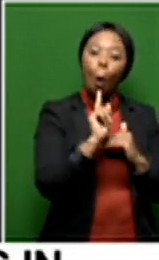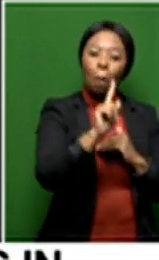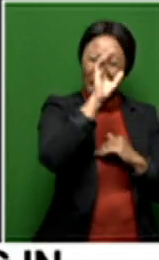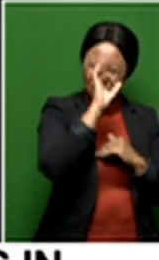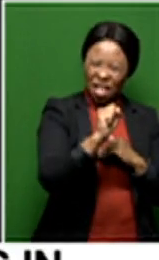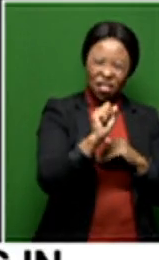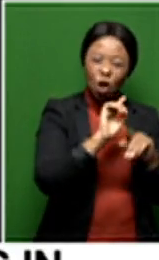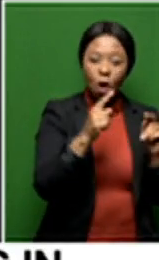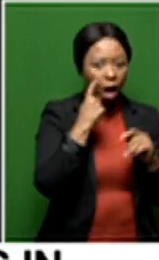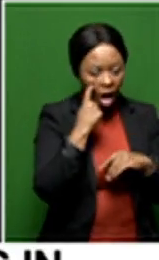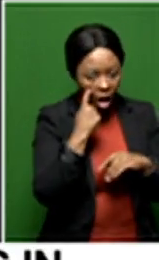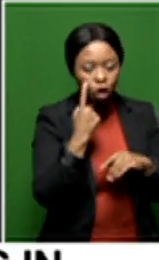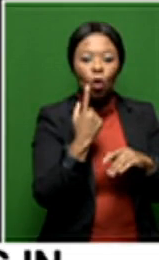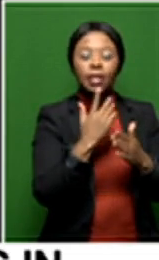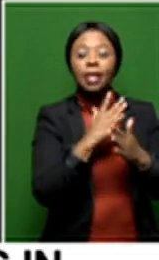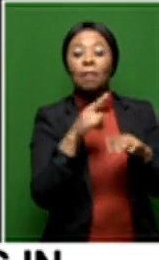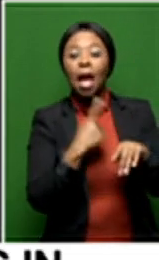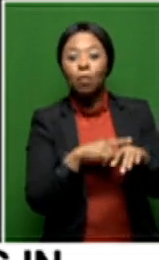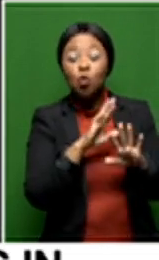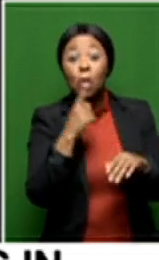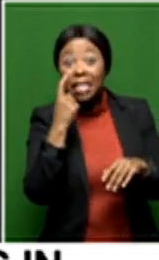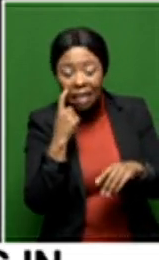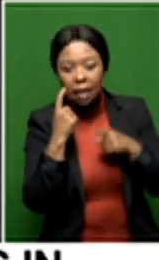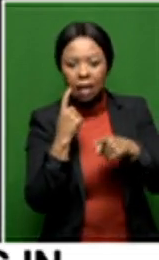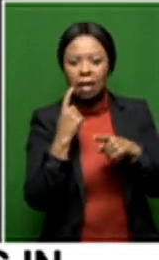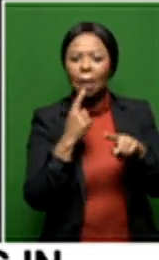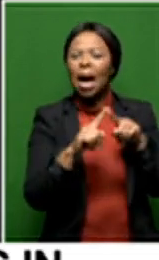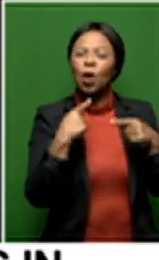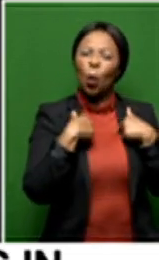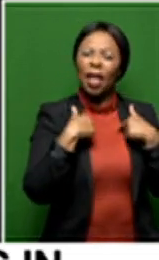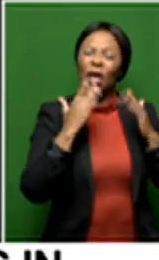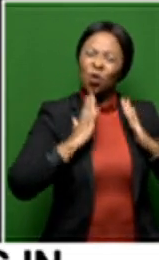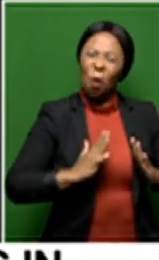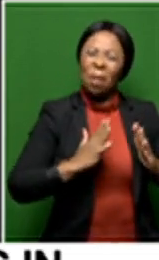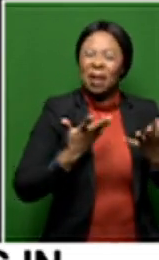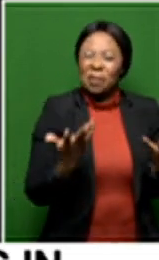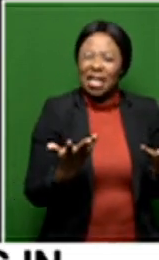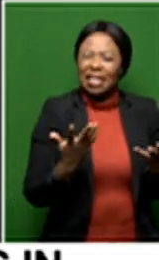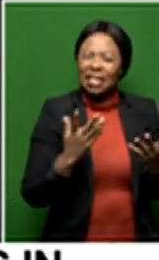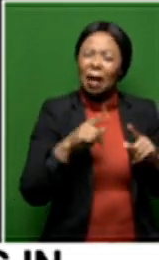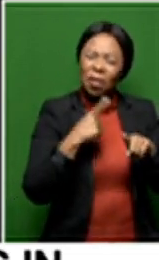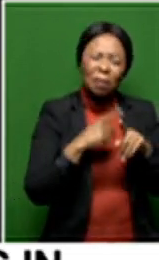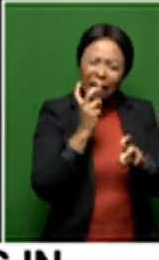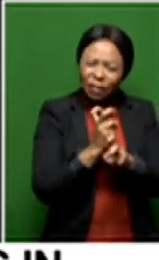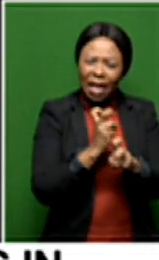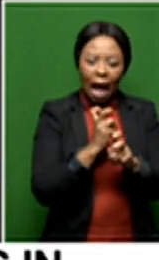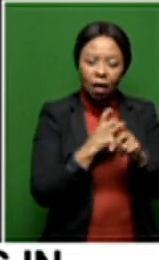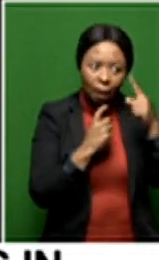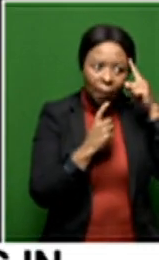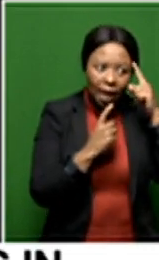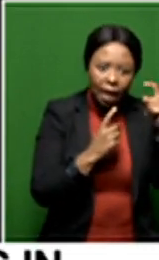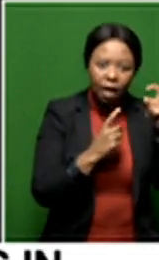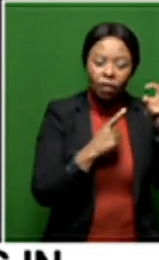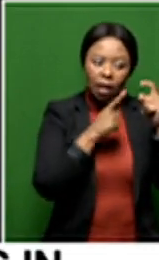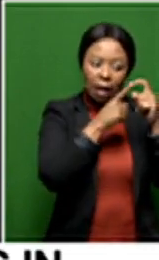lot that is happening that you don't see. Yeah. But, you know, being human beings, you know, it is sometimes hard to believe something if you don't